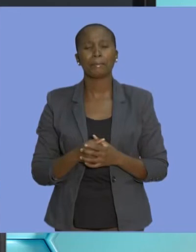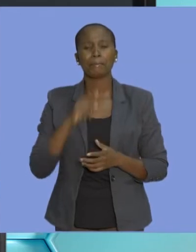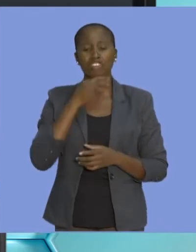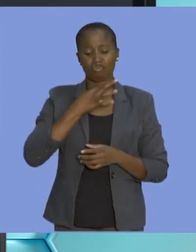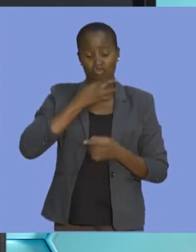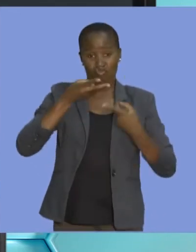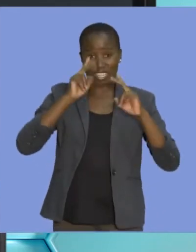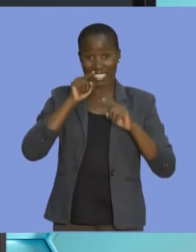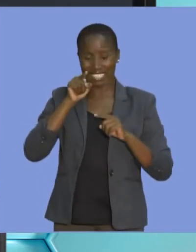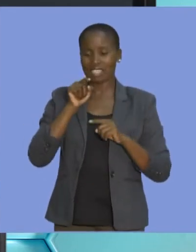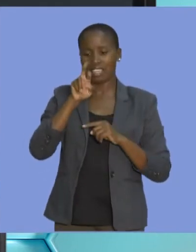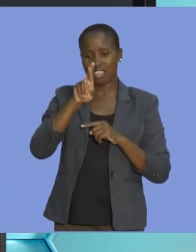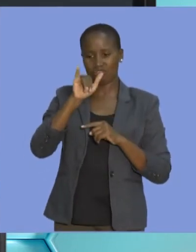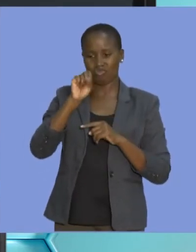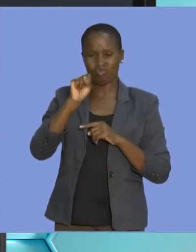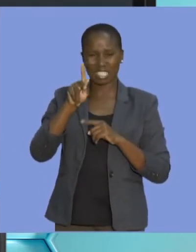mean?